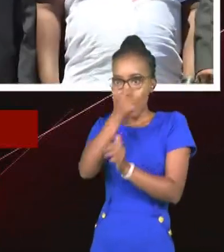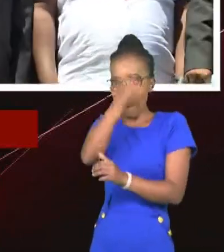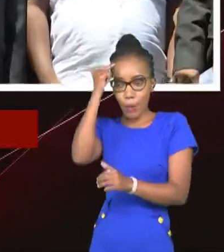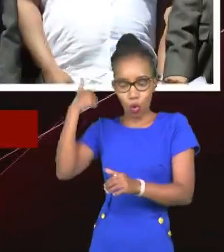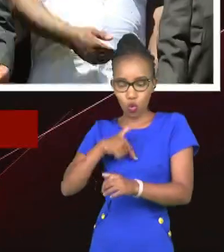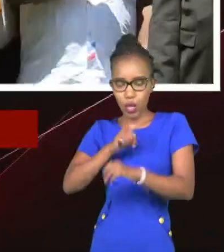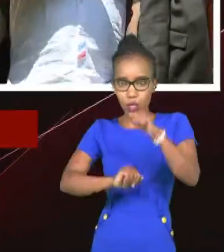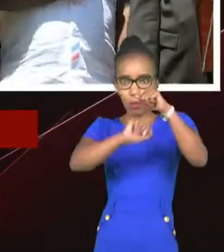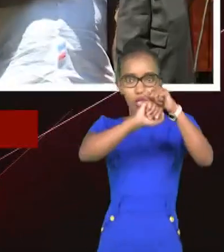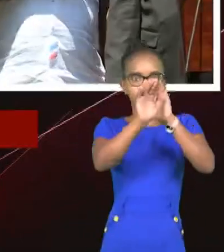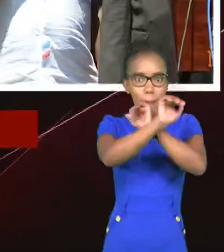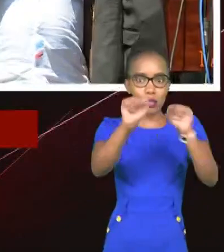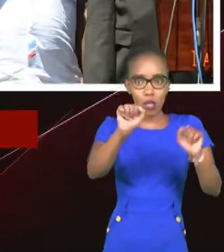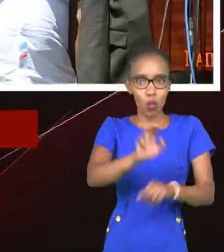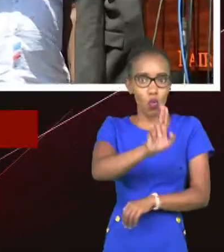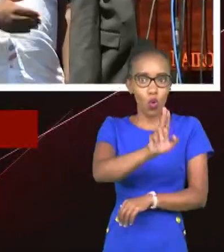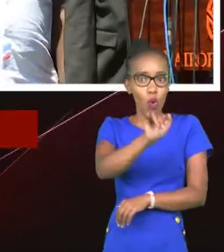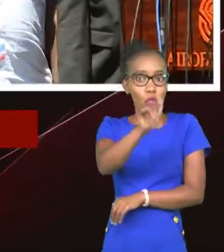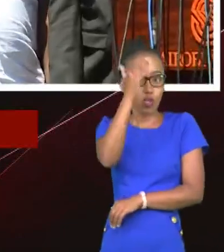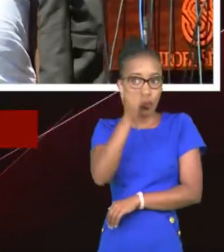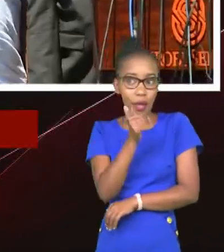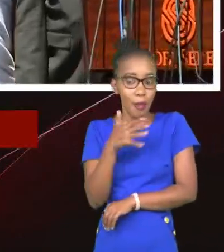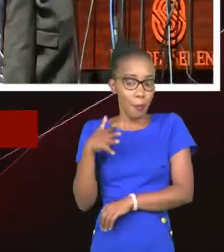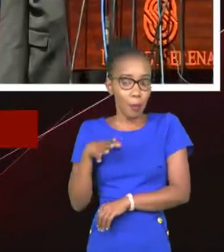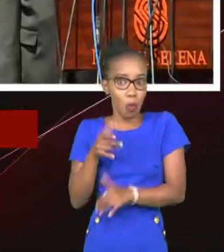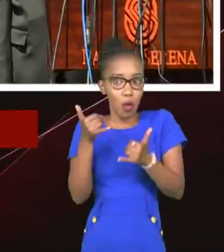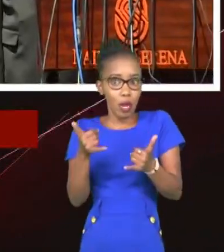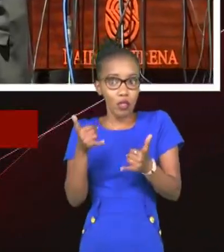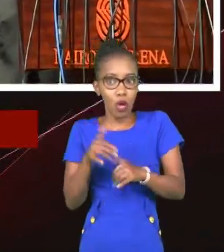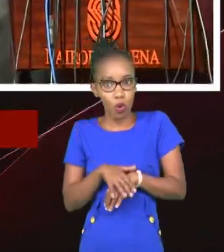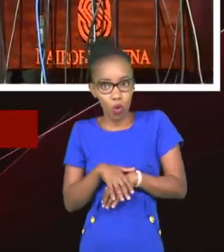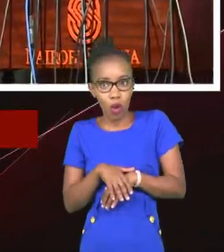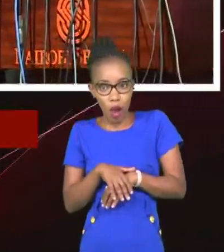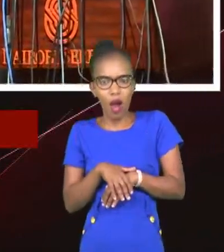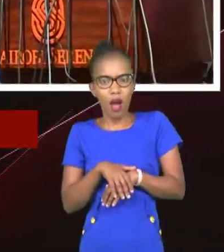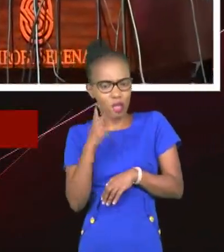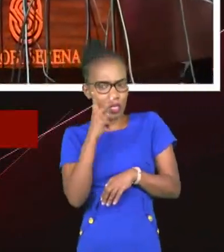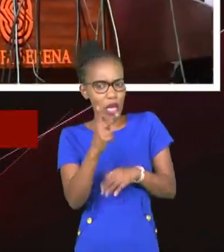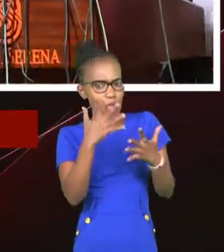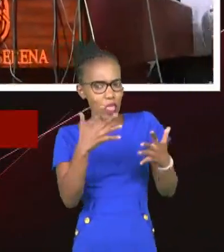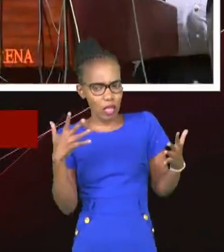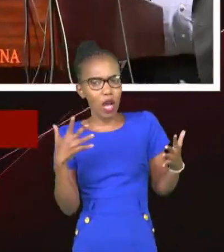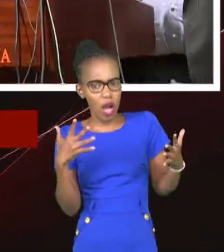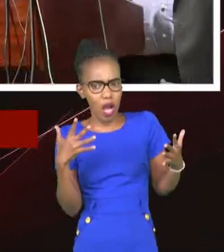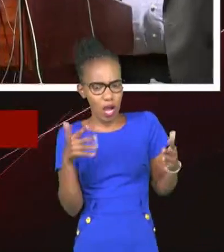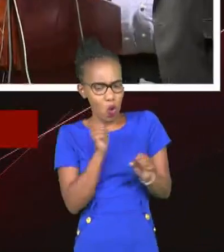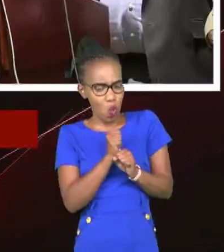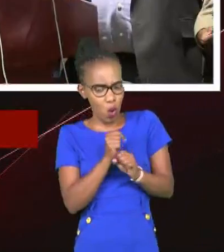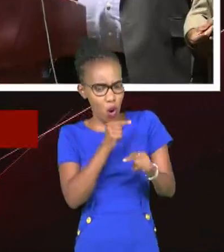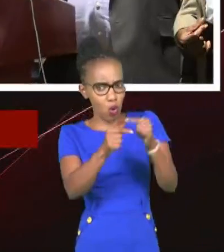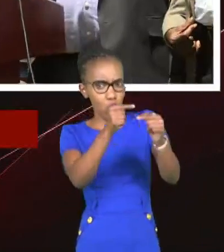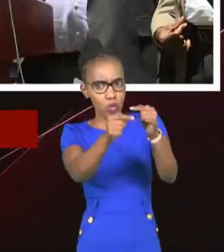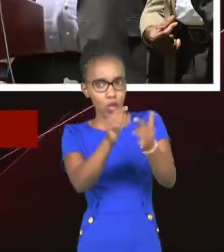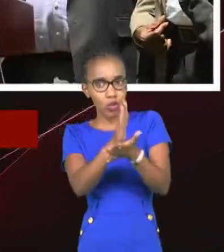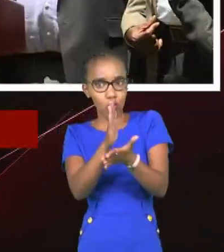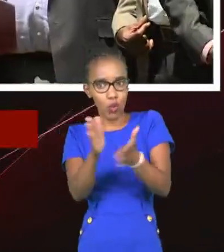president, and we are working with the president. That's why you see people are now raising eyebrows, because they know things are working. And I'm saying, it will be a